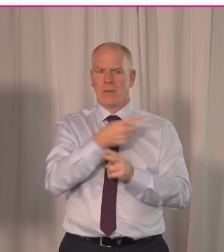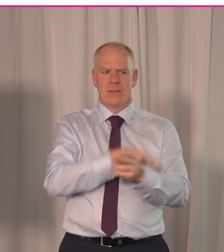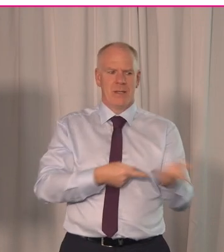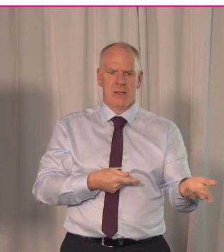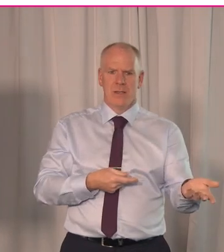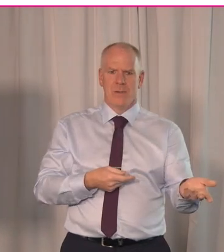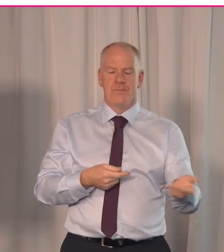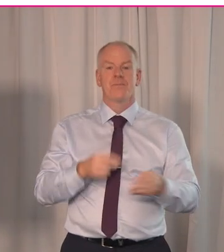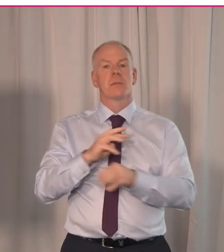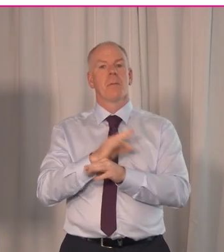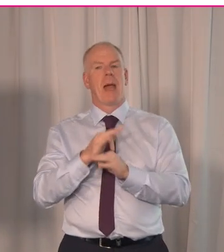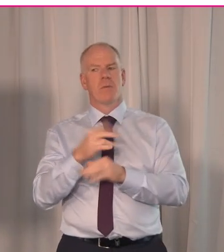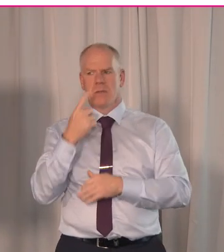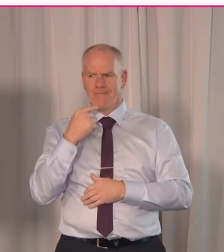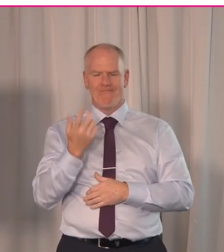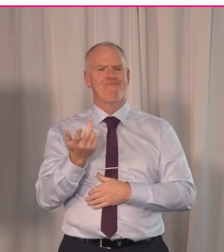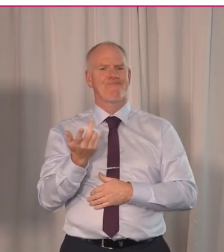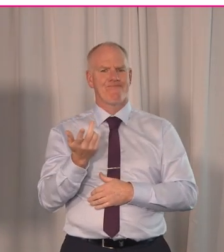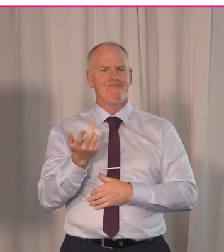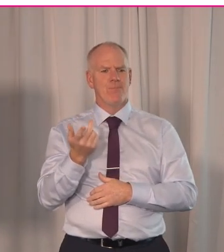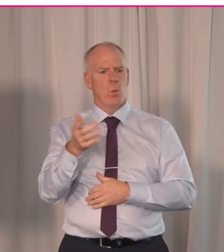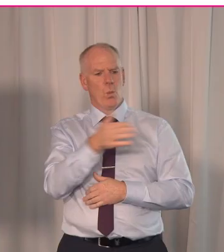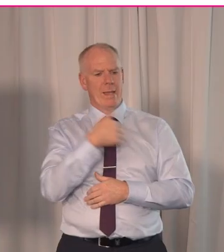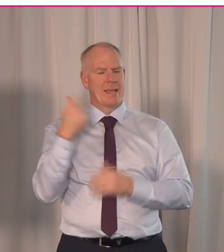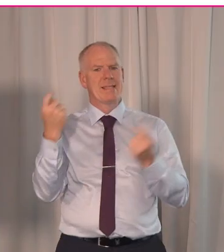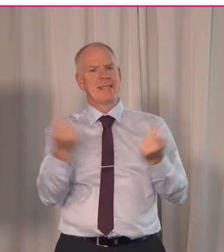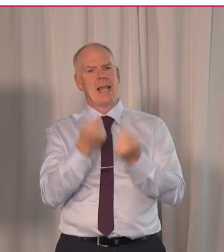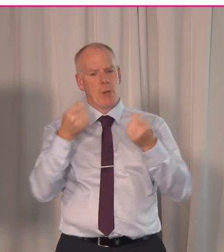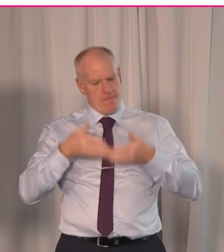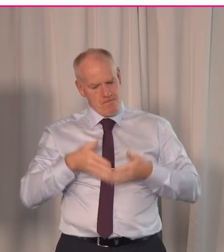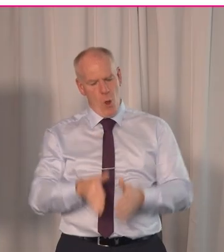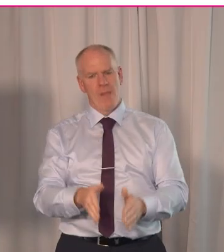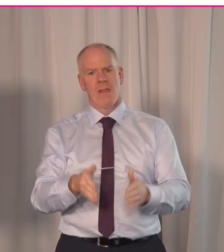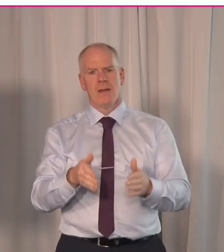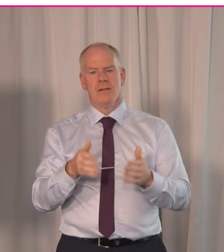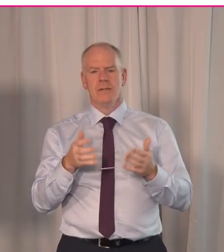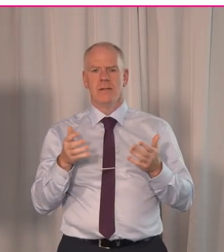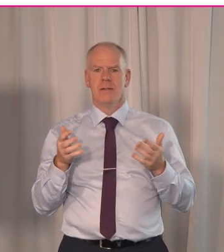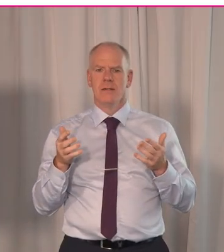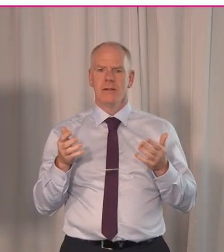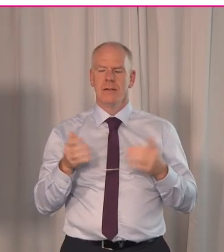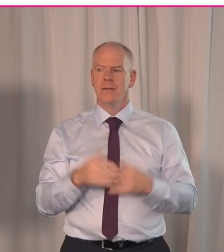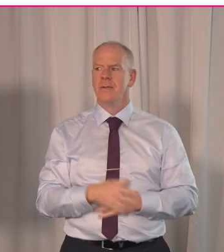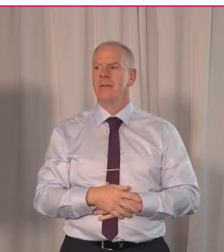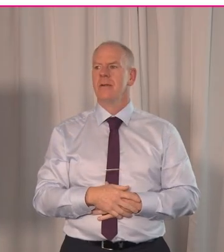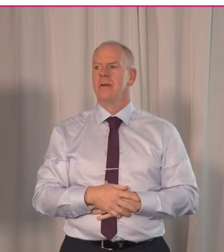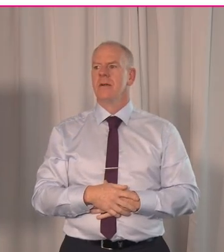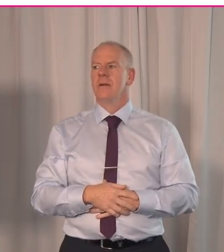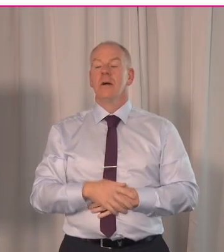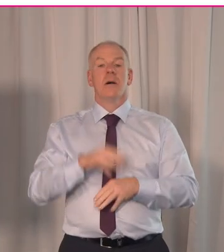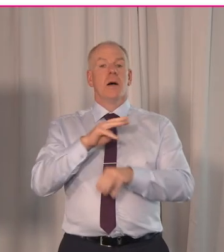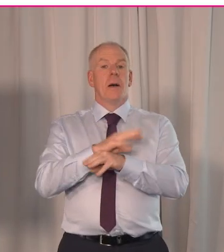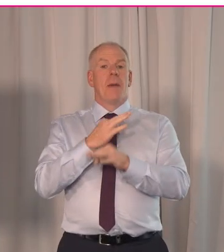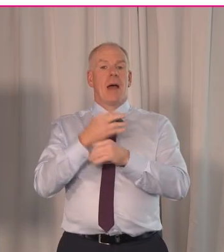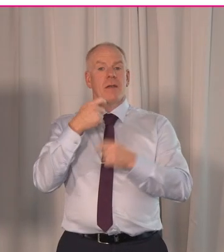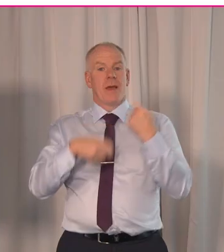disability. So parents were really saying, please allow us to celebrate the birth of our child. So parents at that time